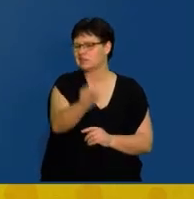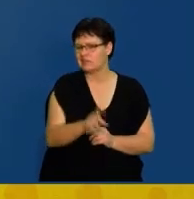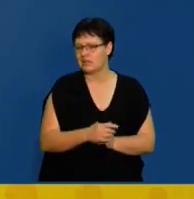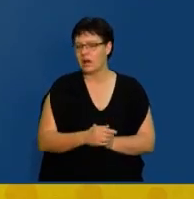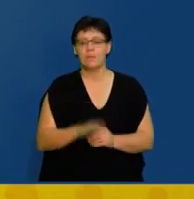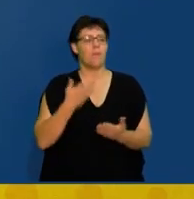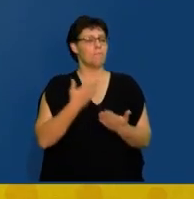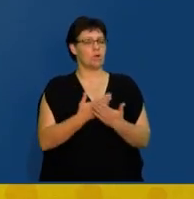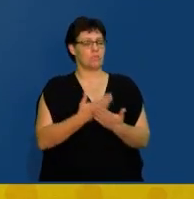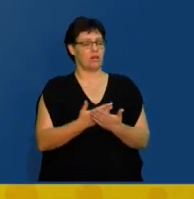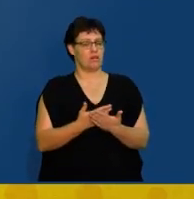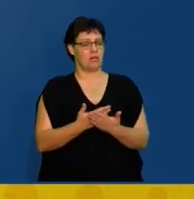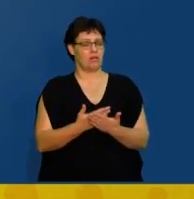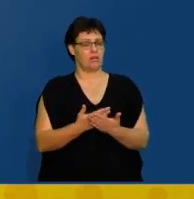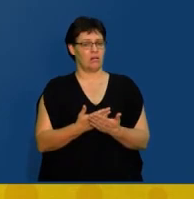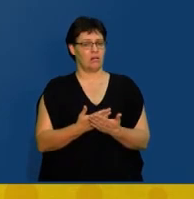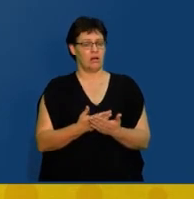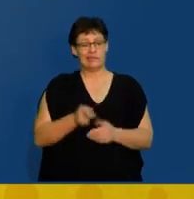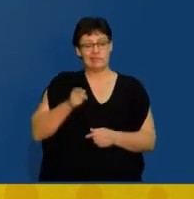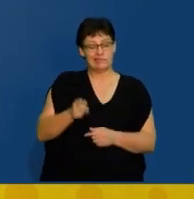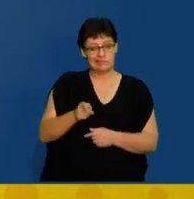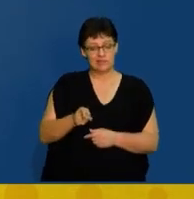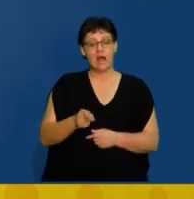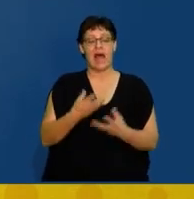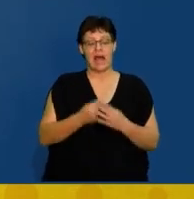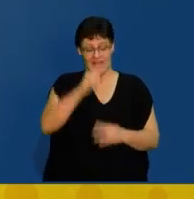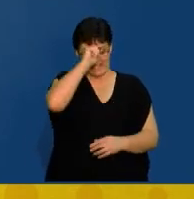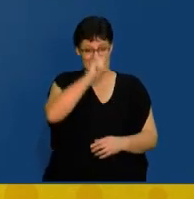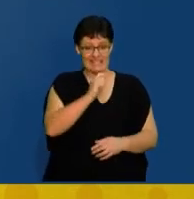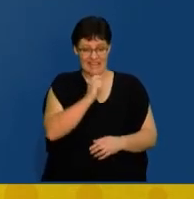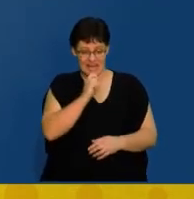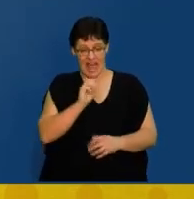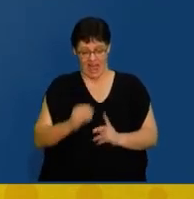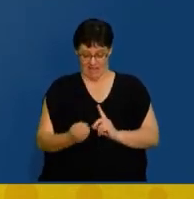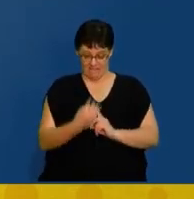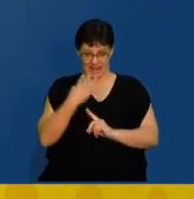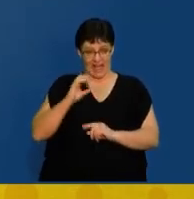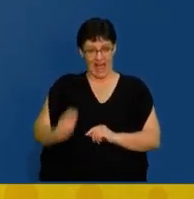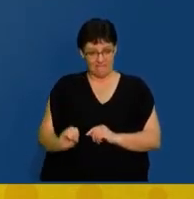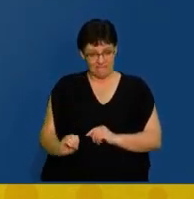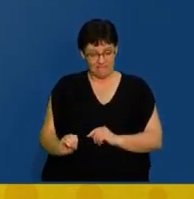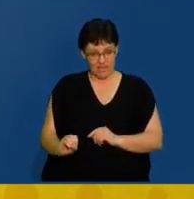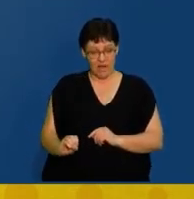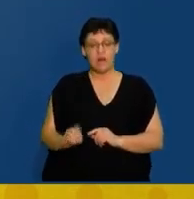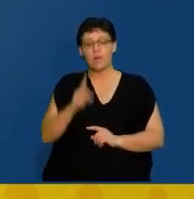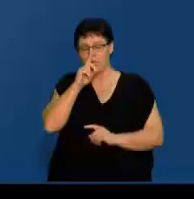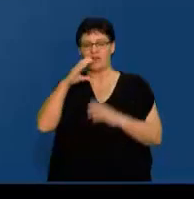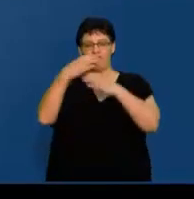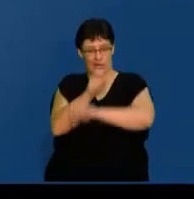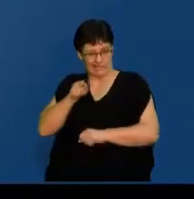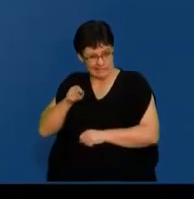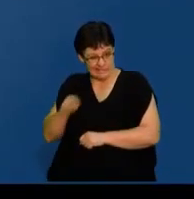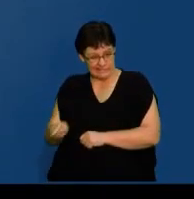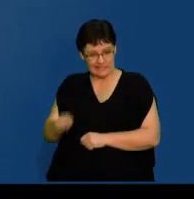is the possibility of this couple having a son that is affected? So we will need to focus on just the